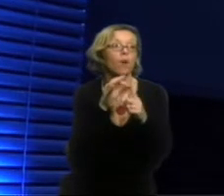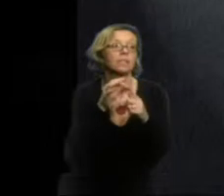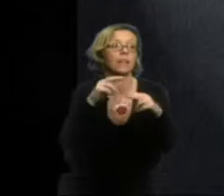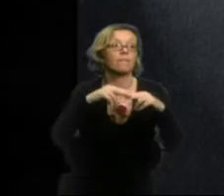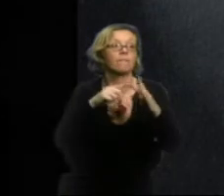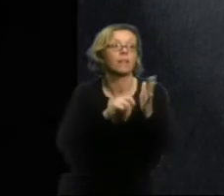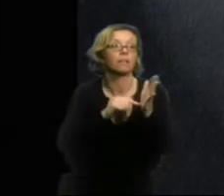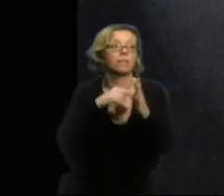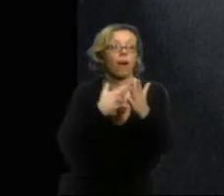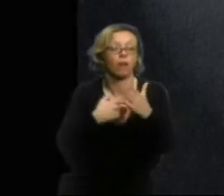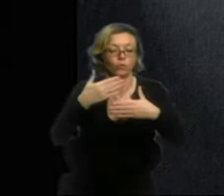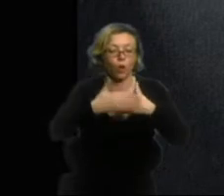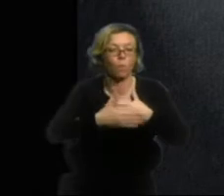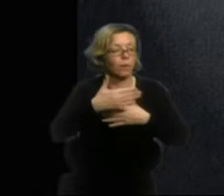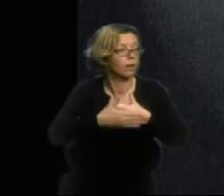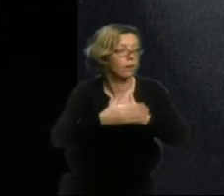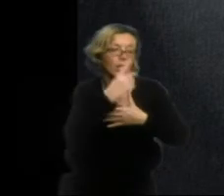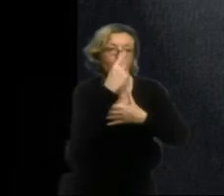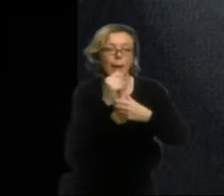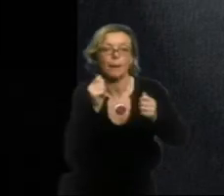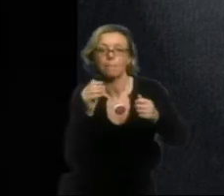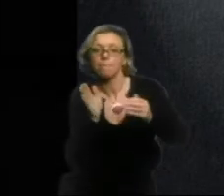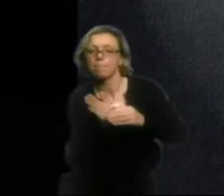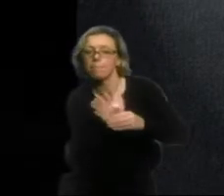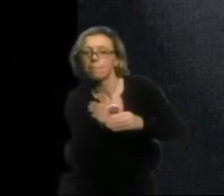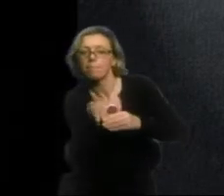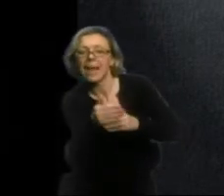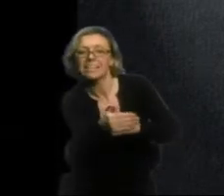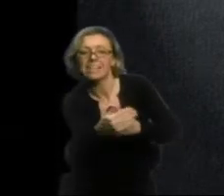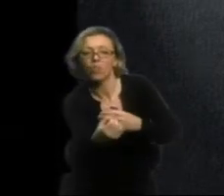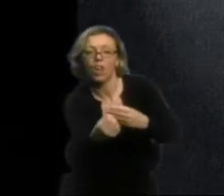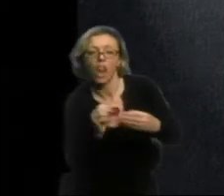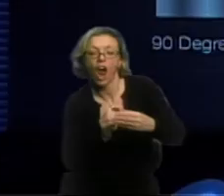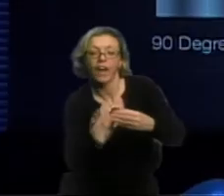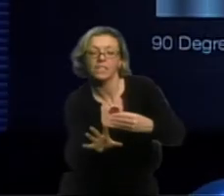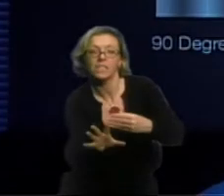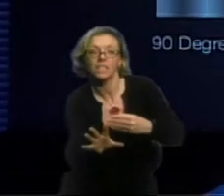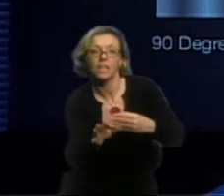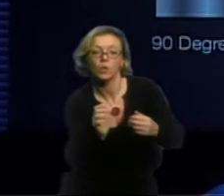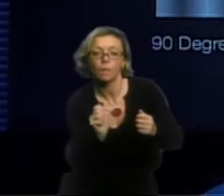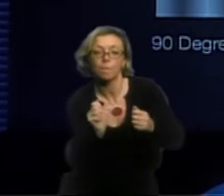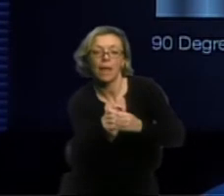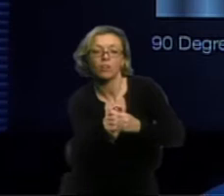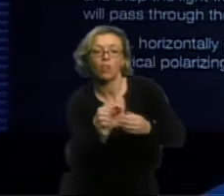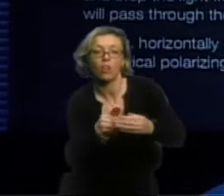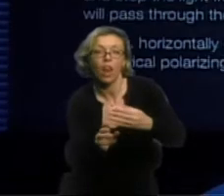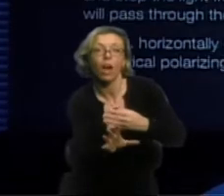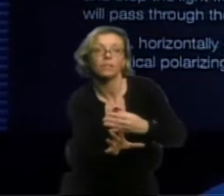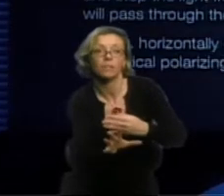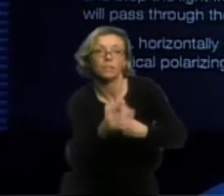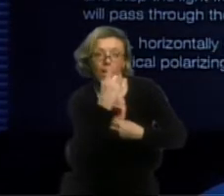that, we can either bend the light to go through or not bend the light to go through. And in